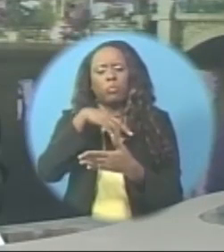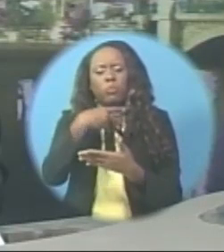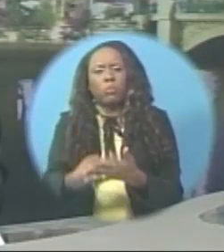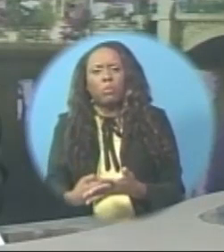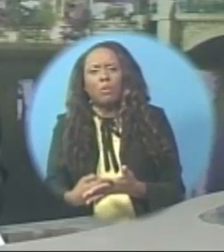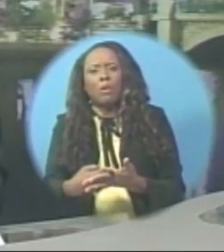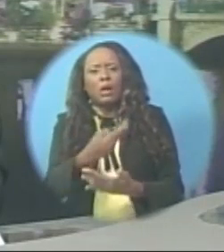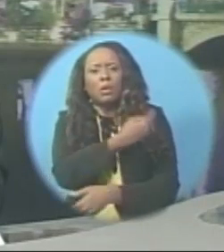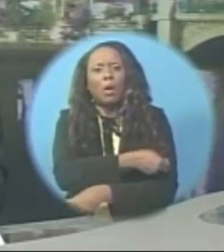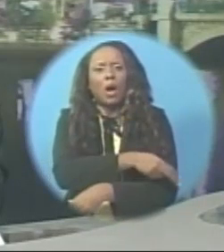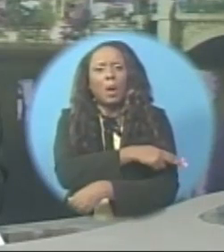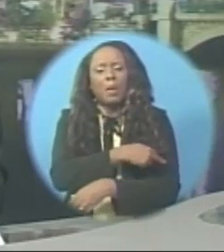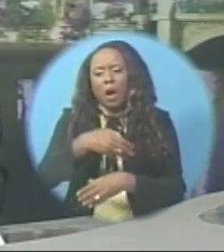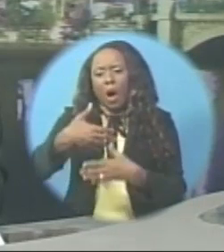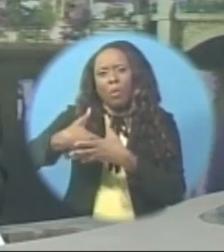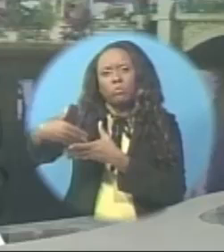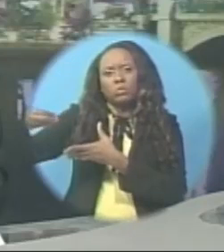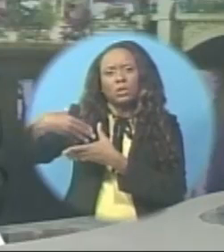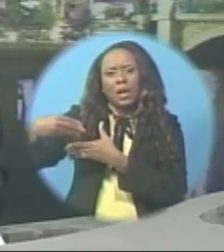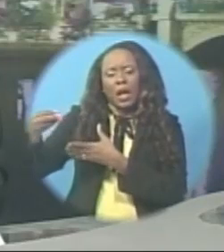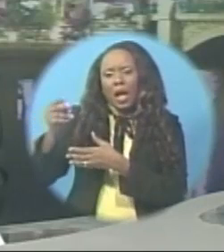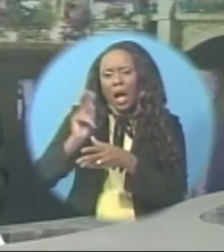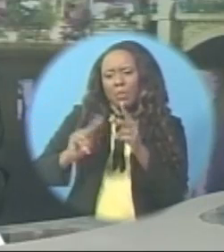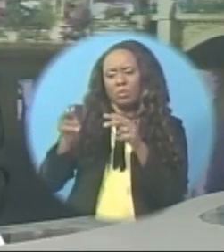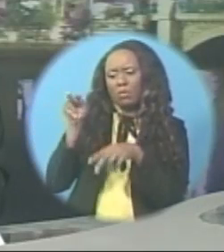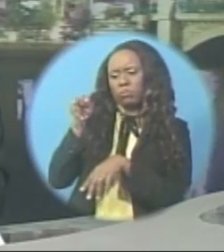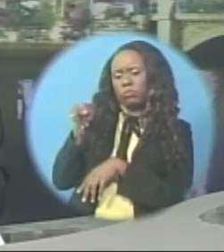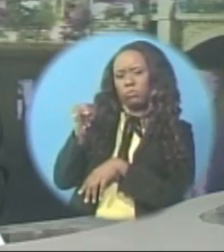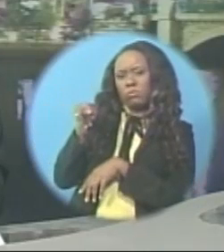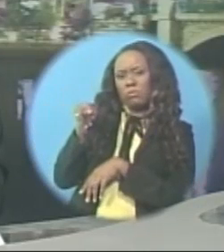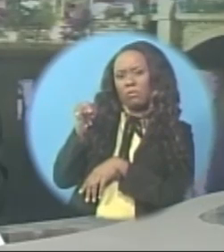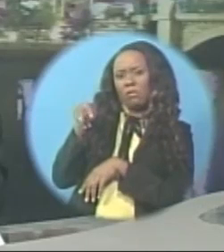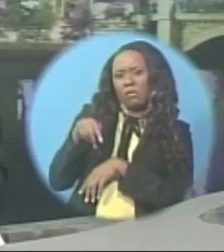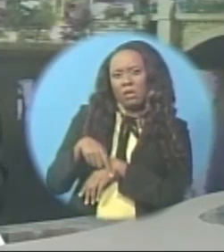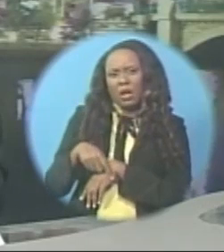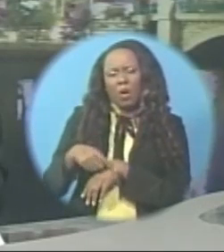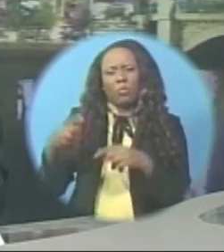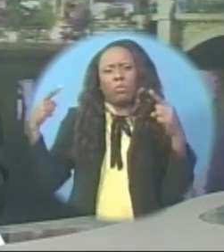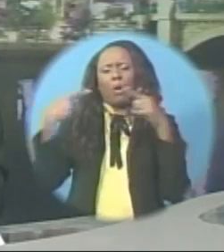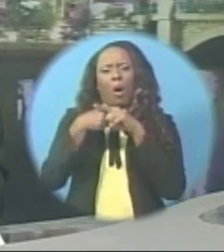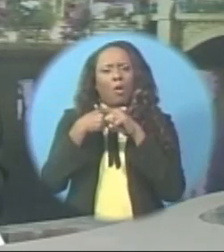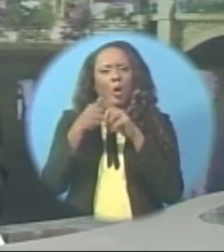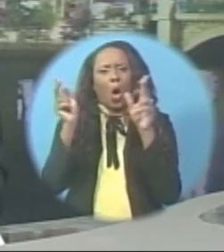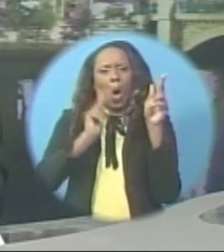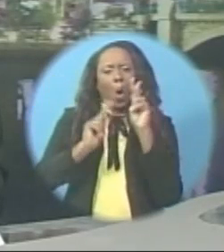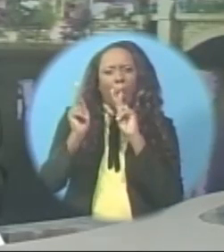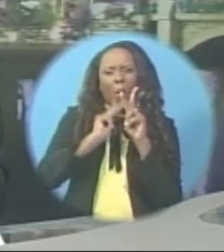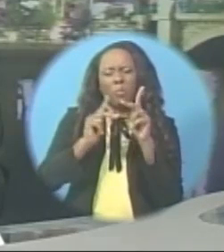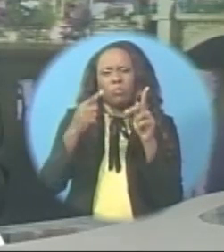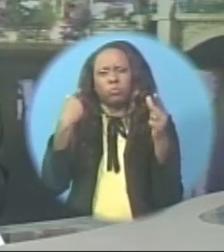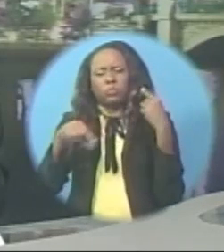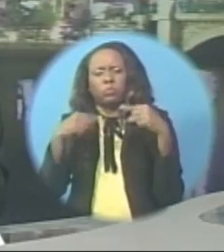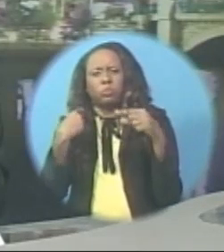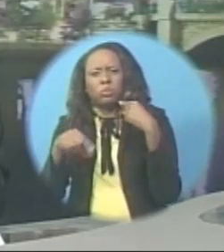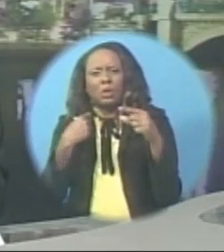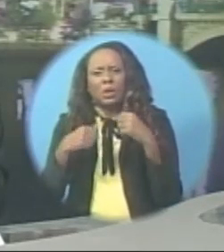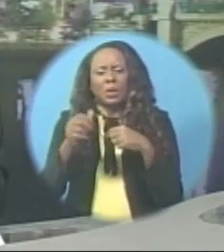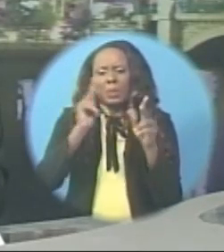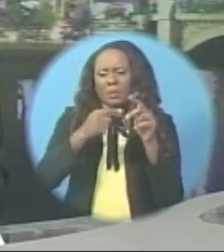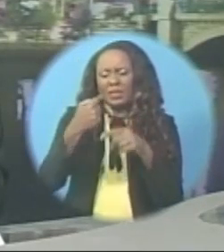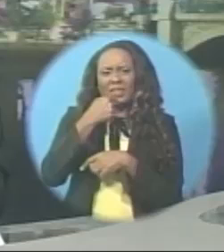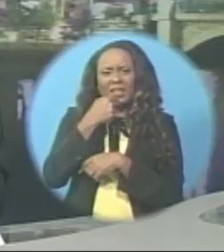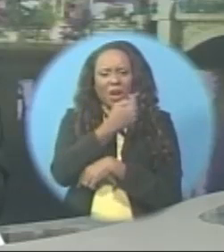and emergency section of the Queen Elizabeth Hospital. It sparked controversy with a number of persons suggesting that she had been